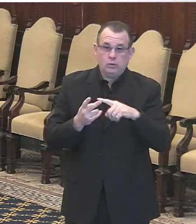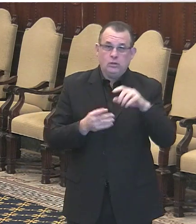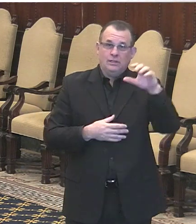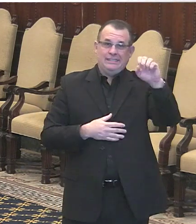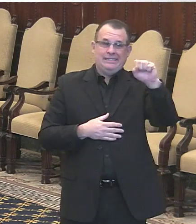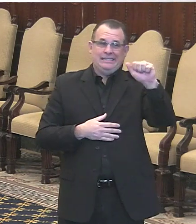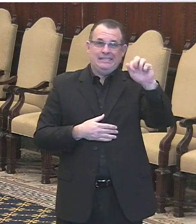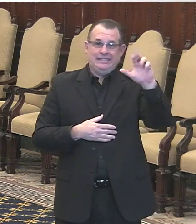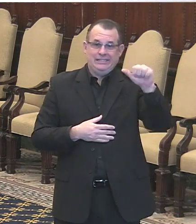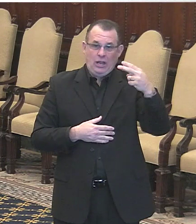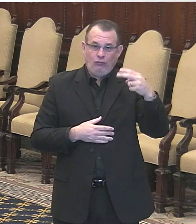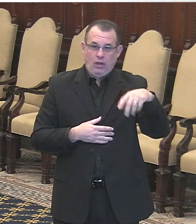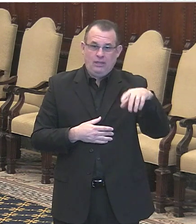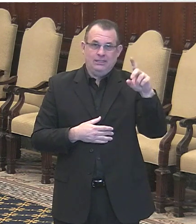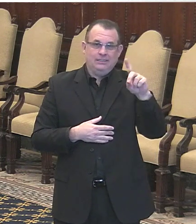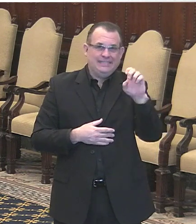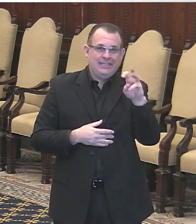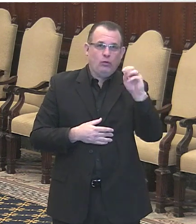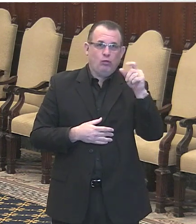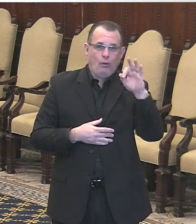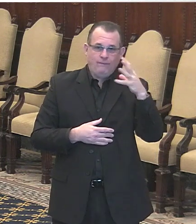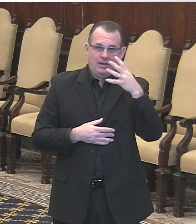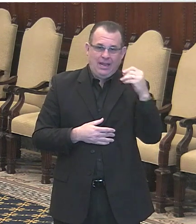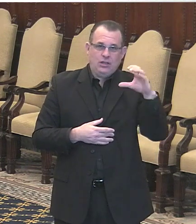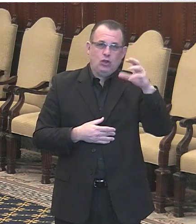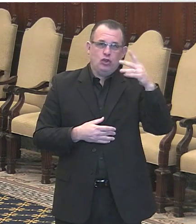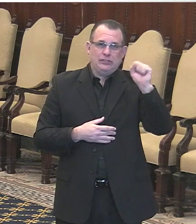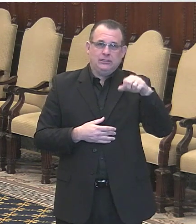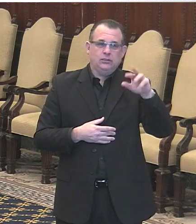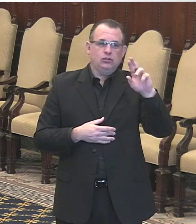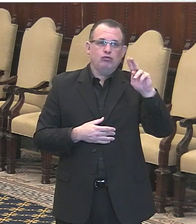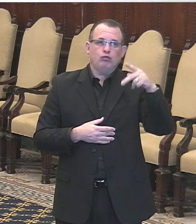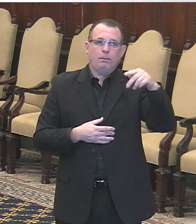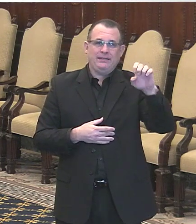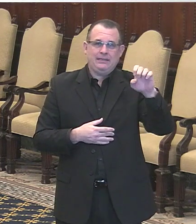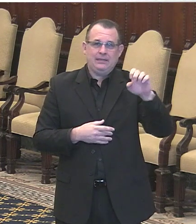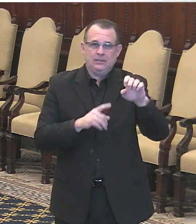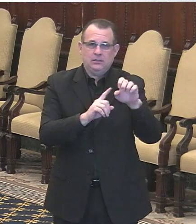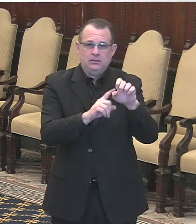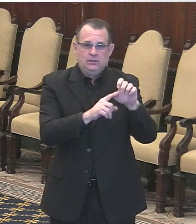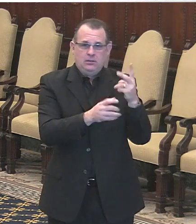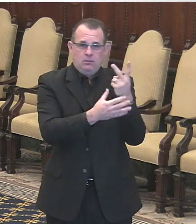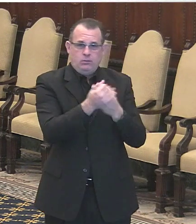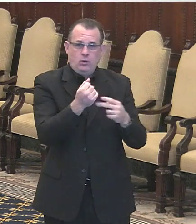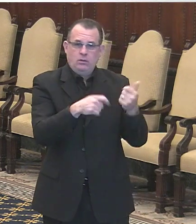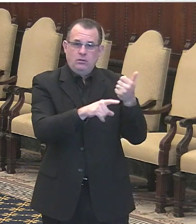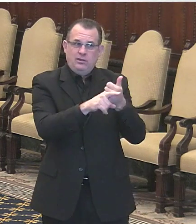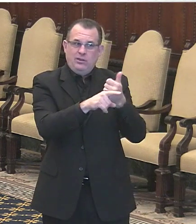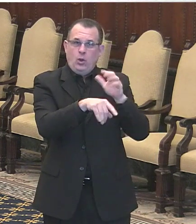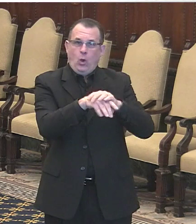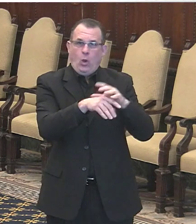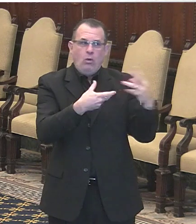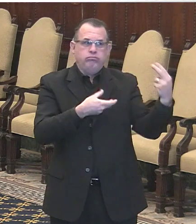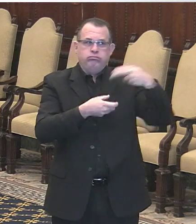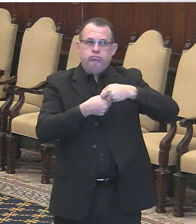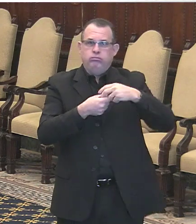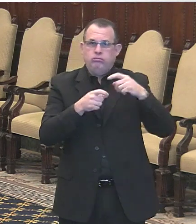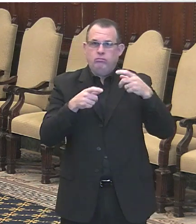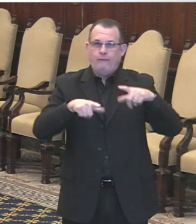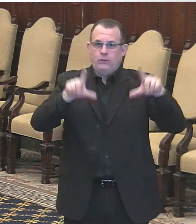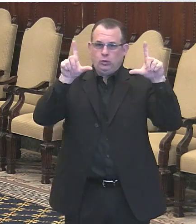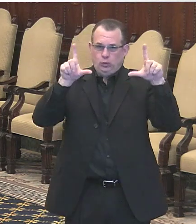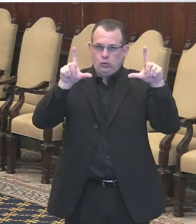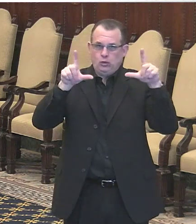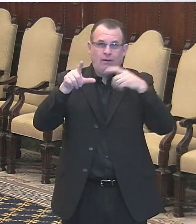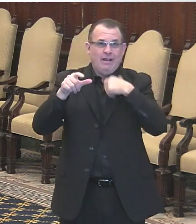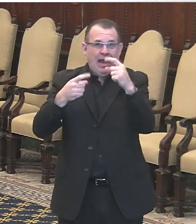Chris Roop. They have joined us on today's call if you have questions. By forming this Recovery Office and having Sarah and Chris lead it, we